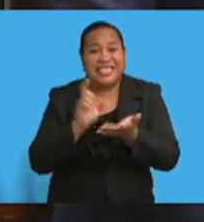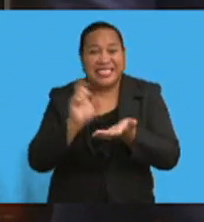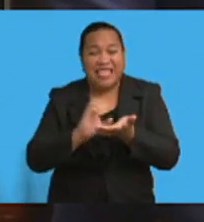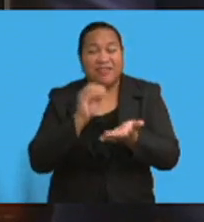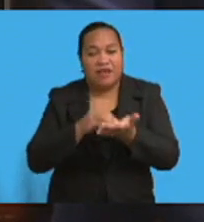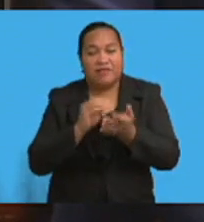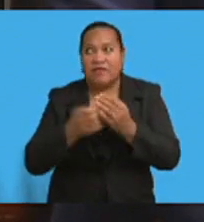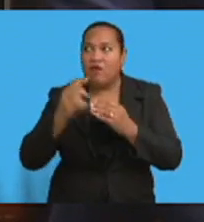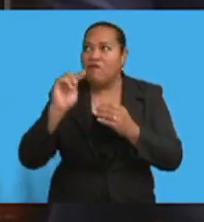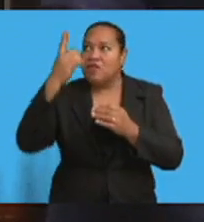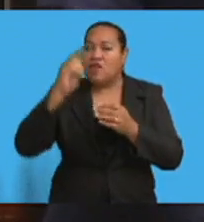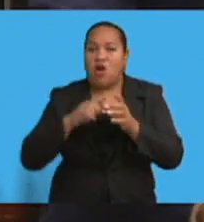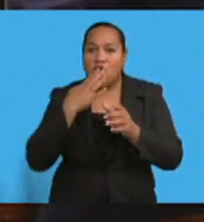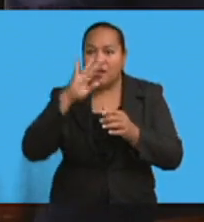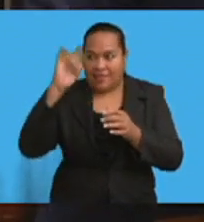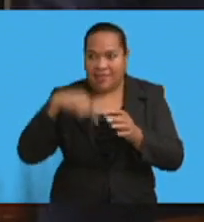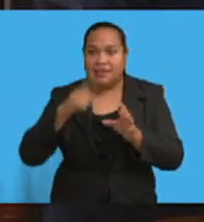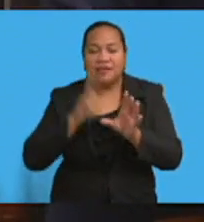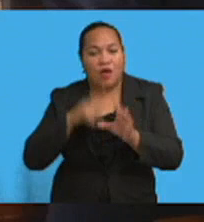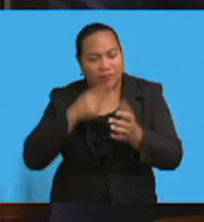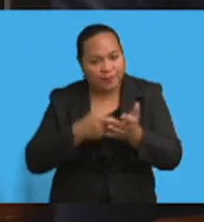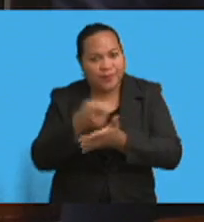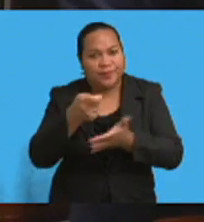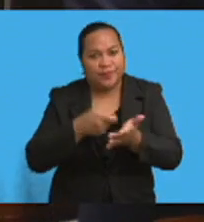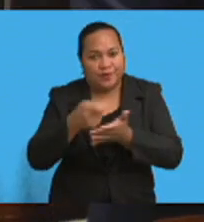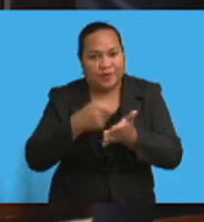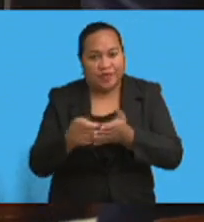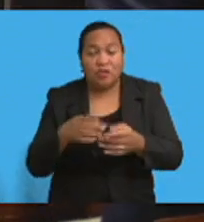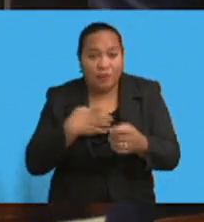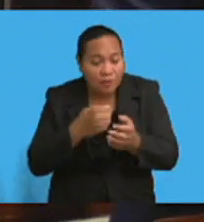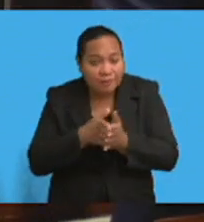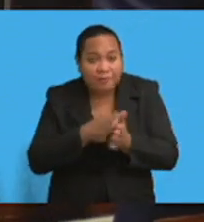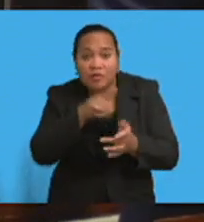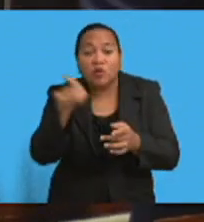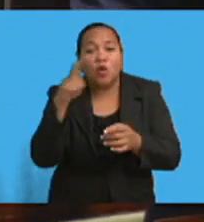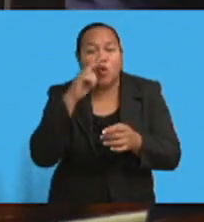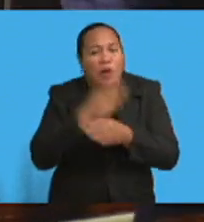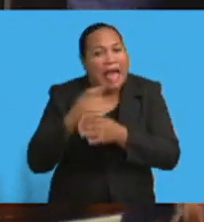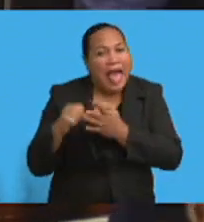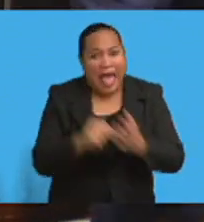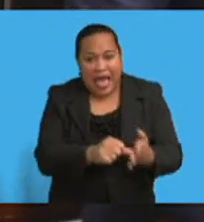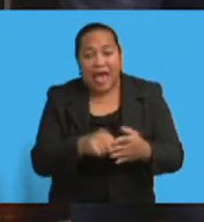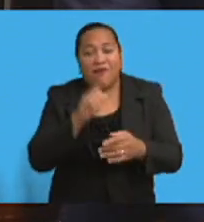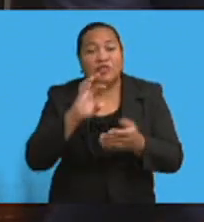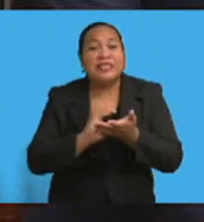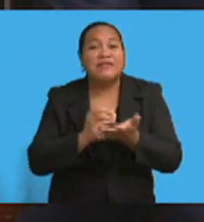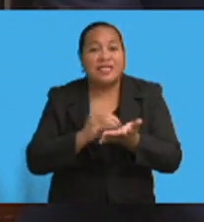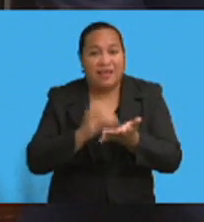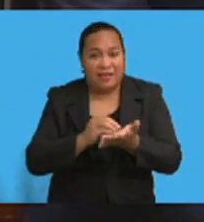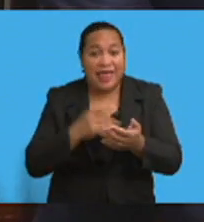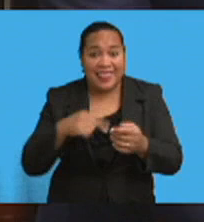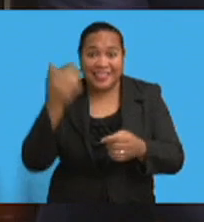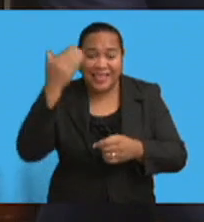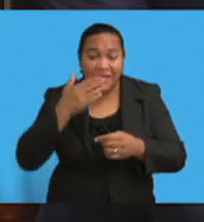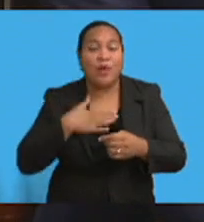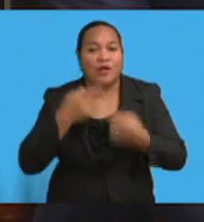1st of August of this year. So more pay is on the way for high-performing Fijian civil servants. This evening, Madam Speaker, we are